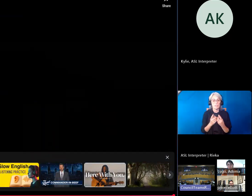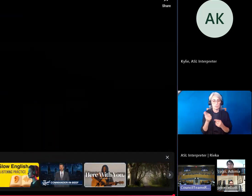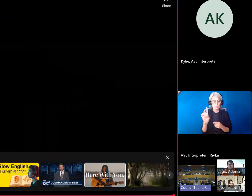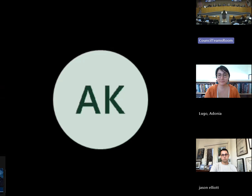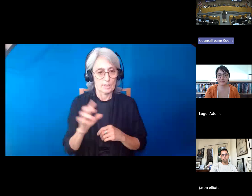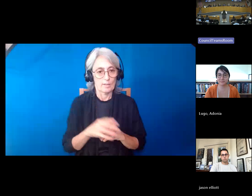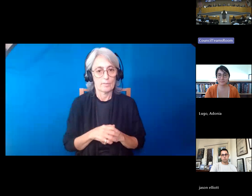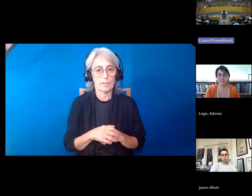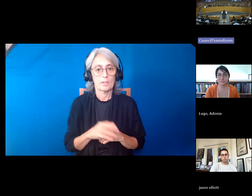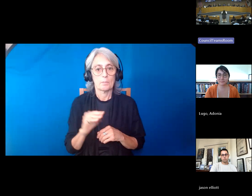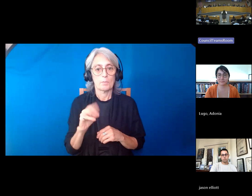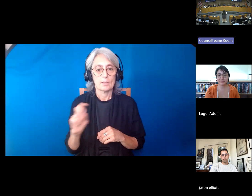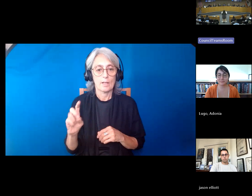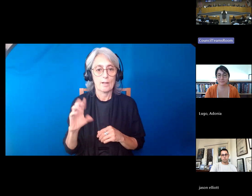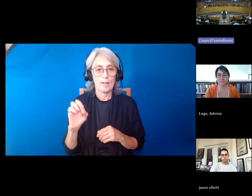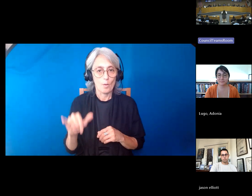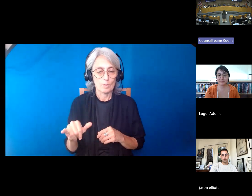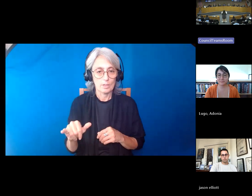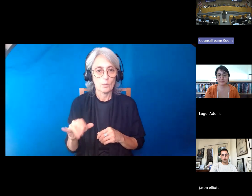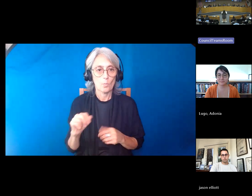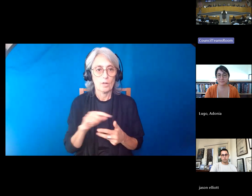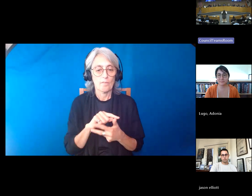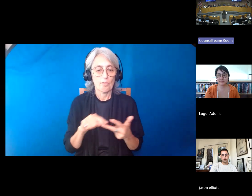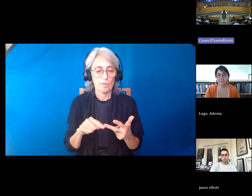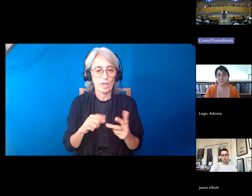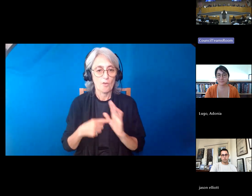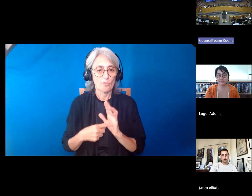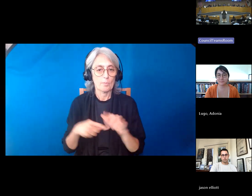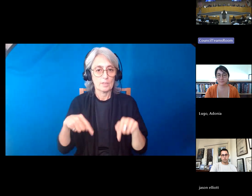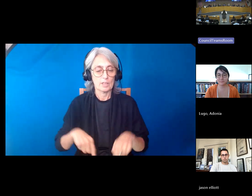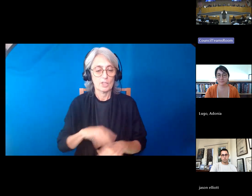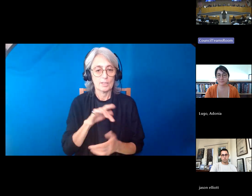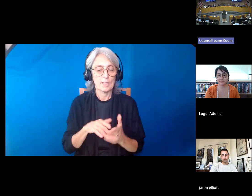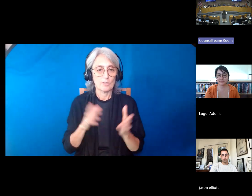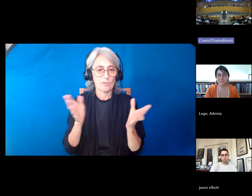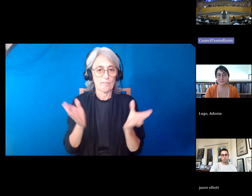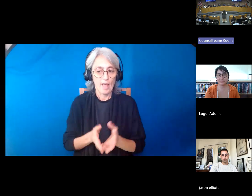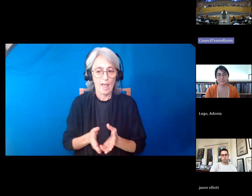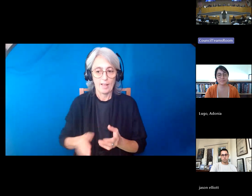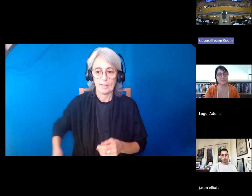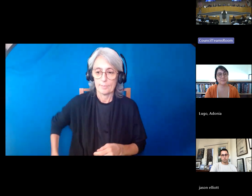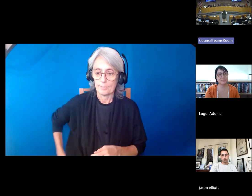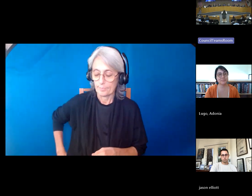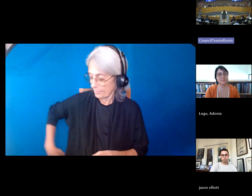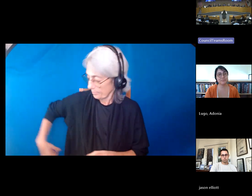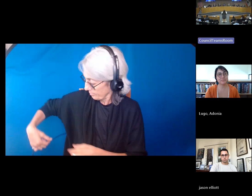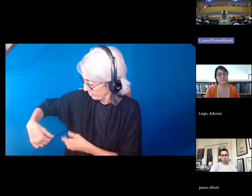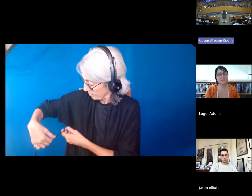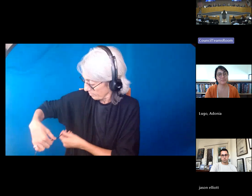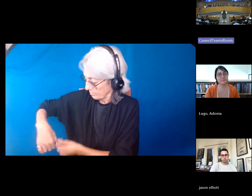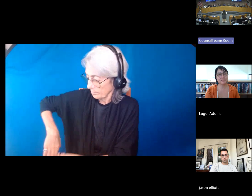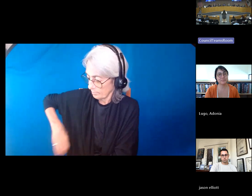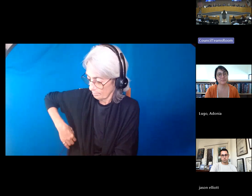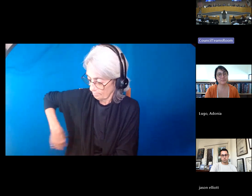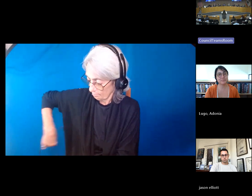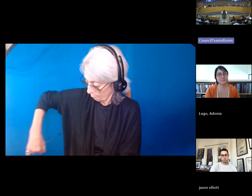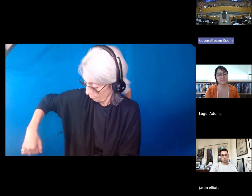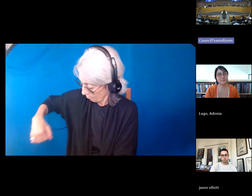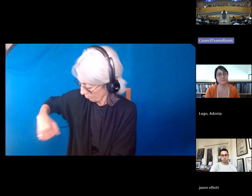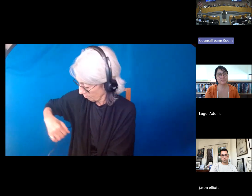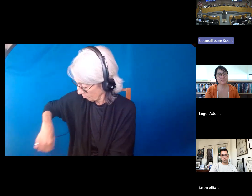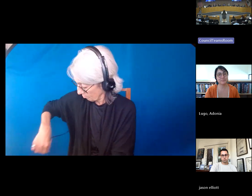Merced County is one of the 3 counties that I represent here in the Central Valley. So I also want to echo the welcoming